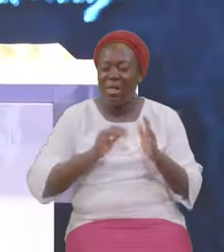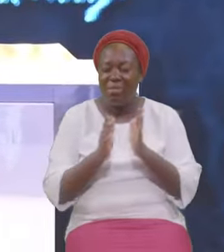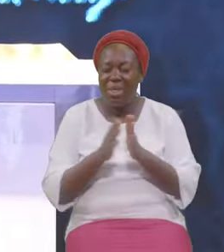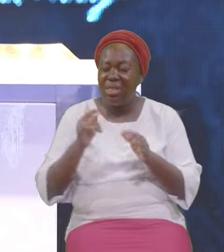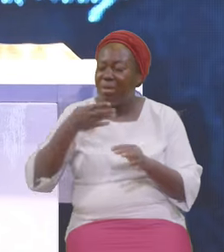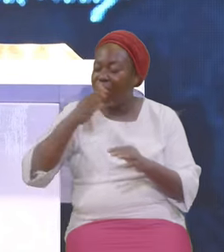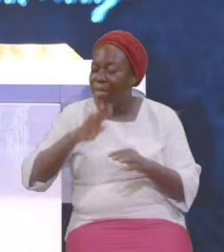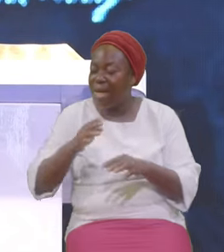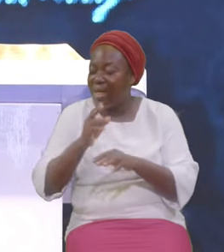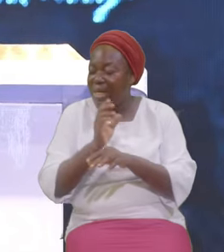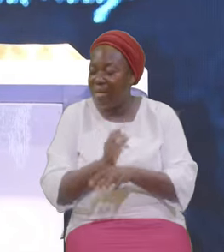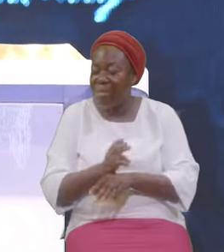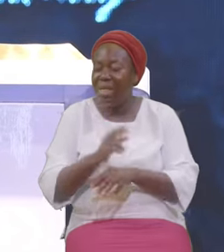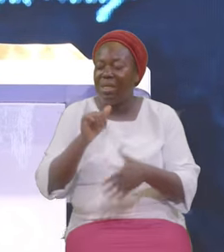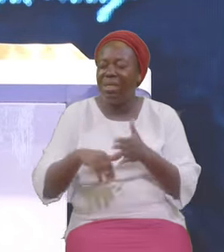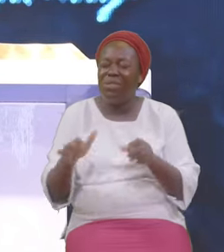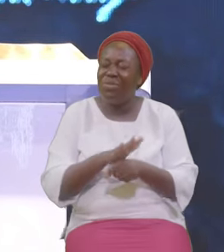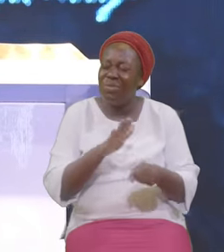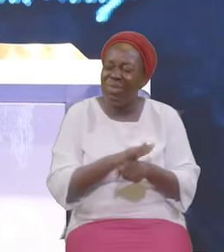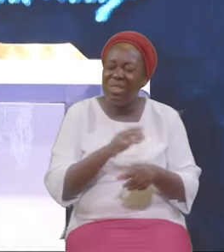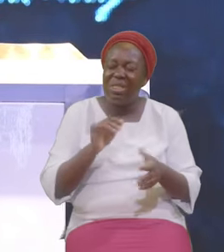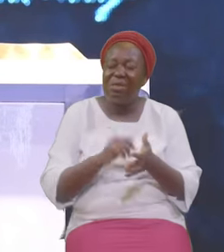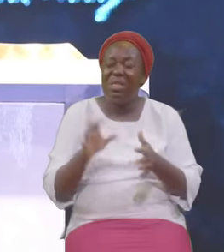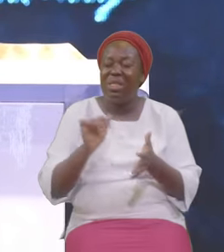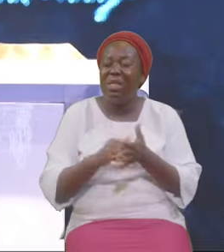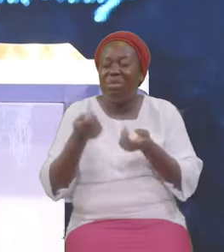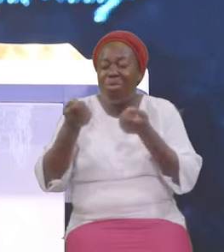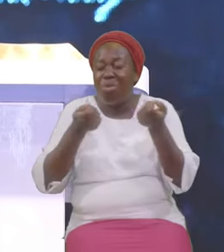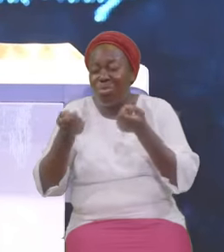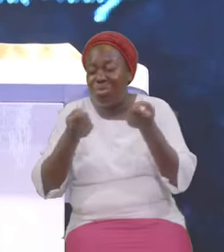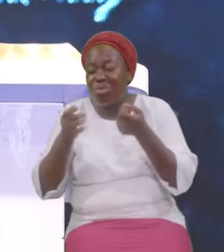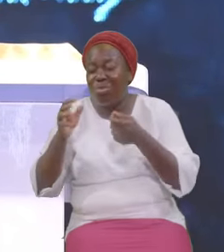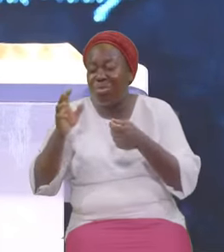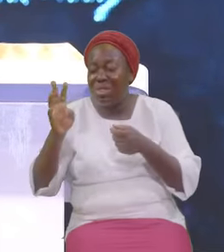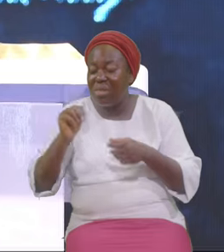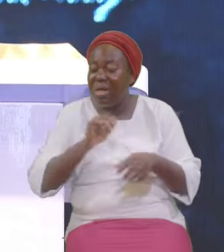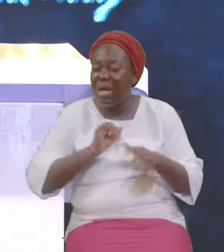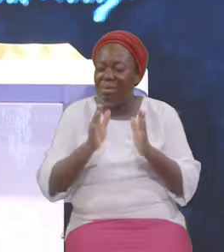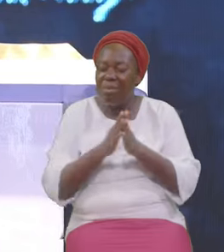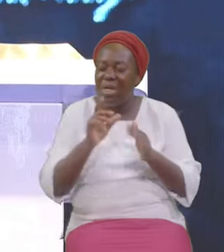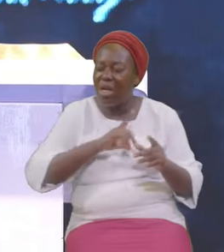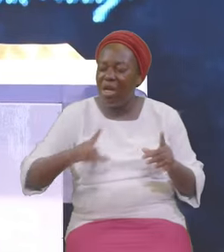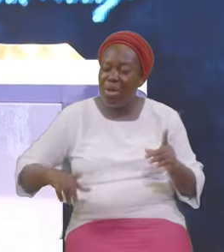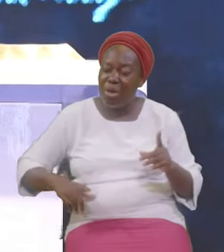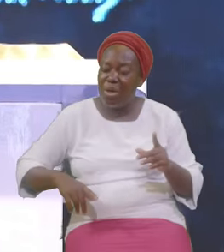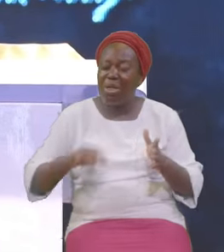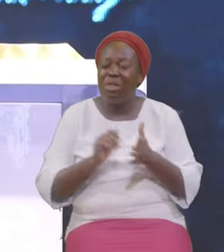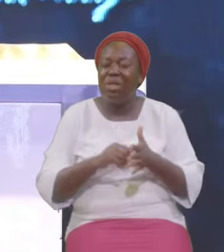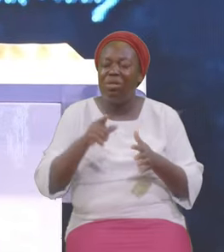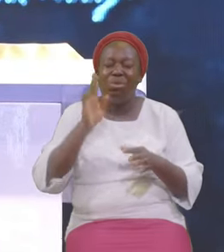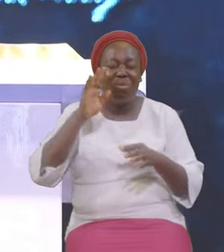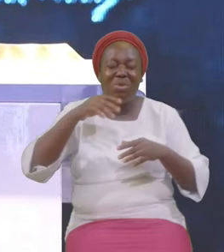possessed them, that controlled them, I pray, Lord, you break the power of those